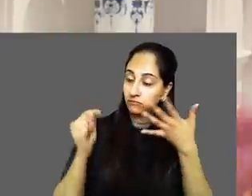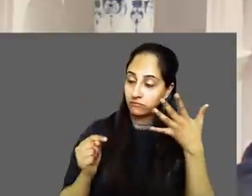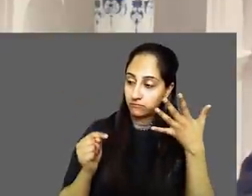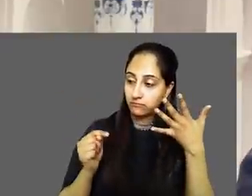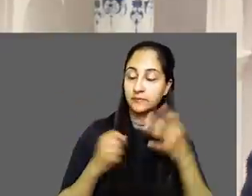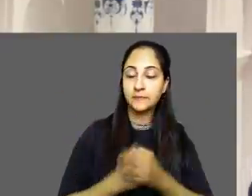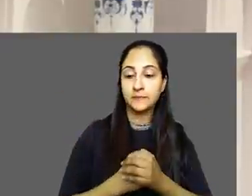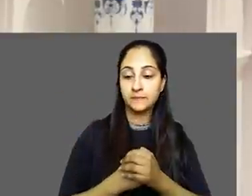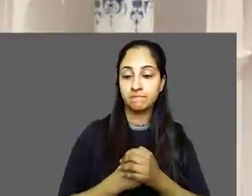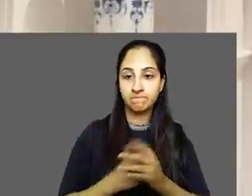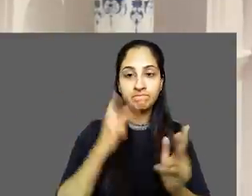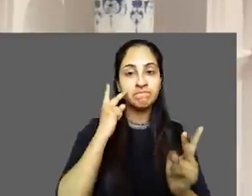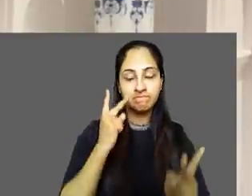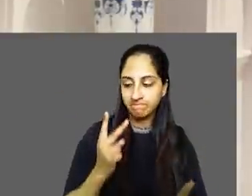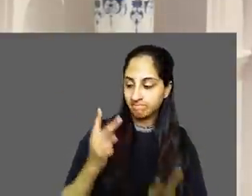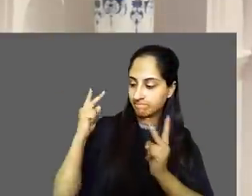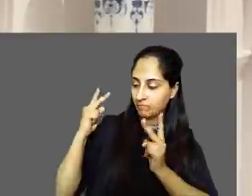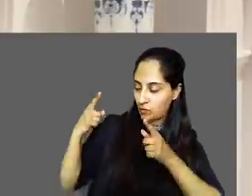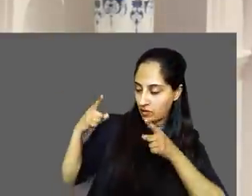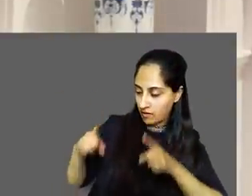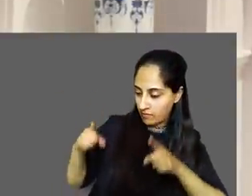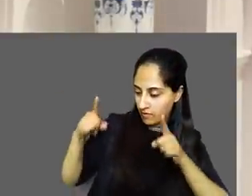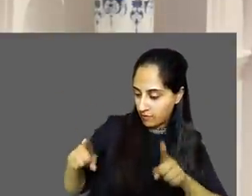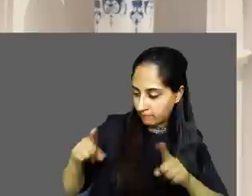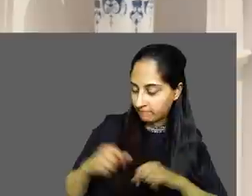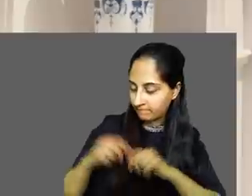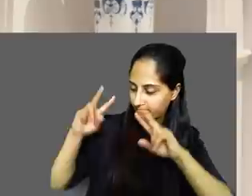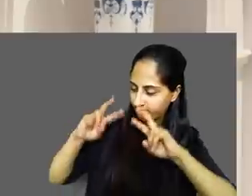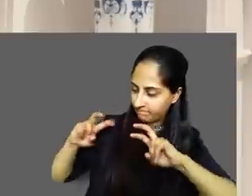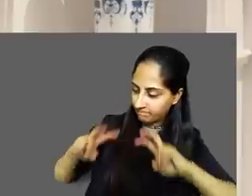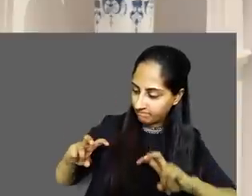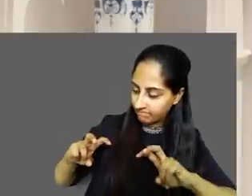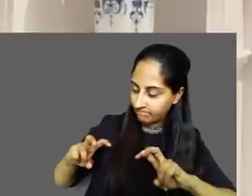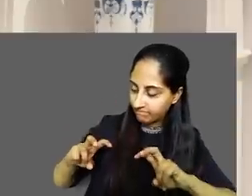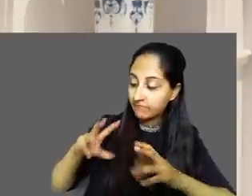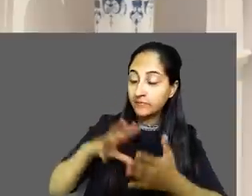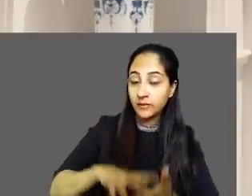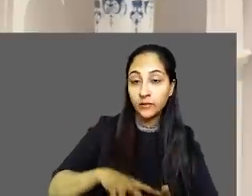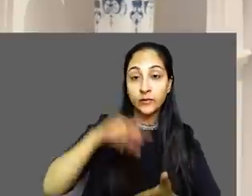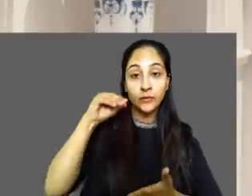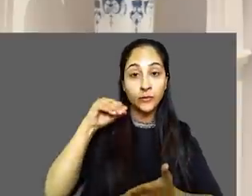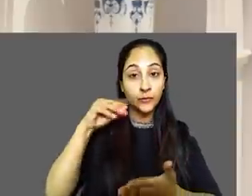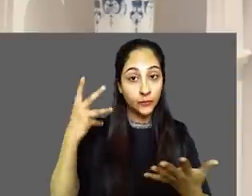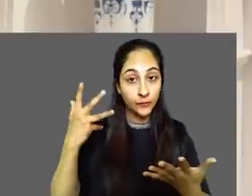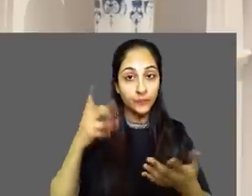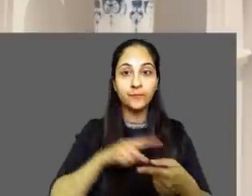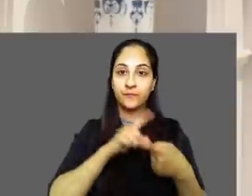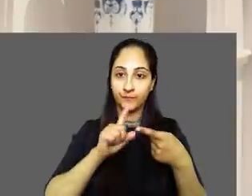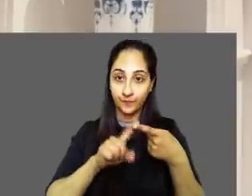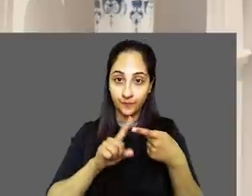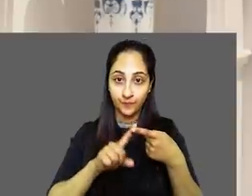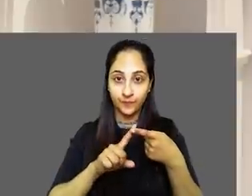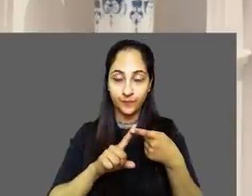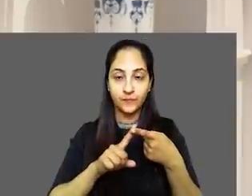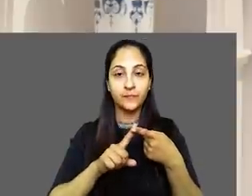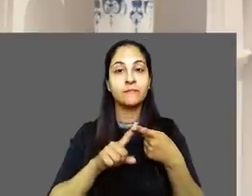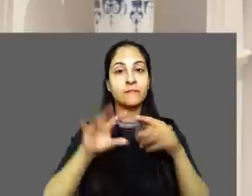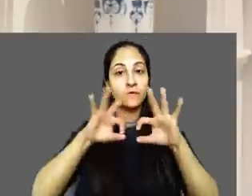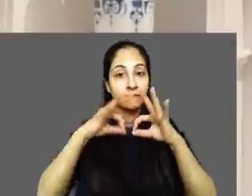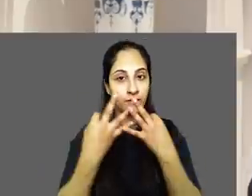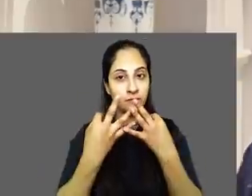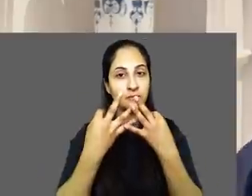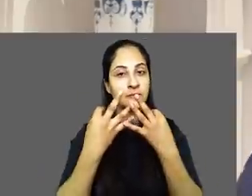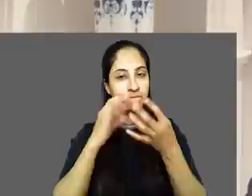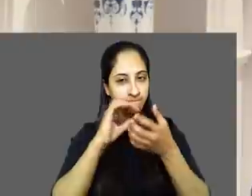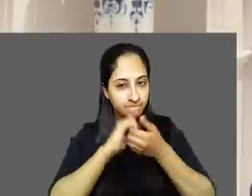what the key lessons are. I think the first is the importance of family unity.